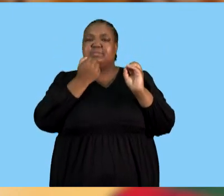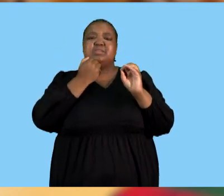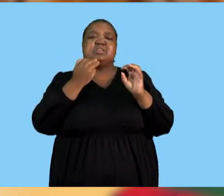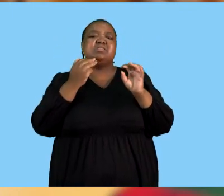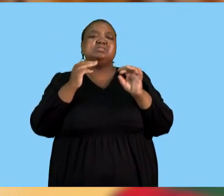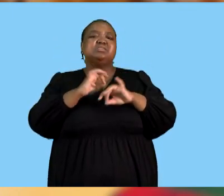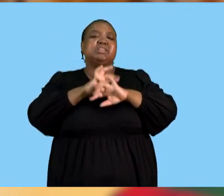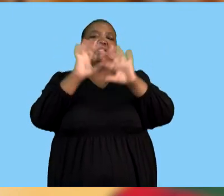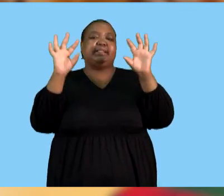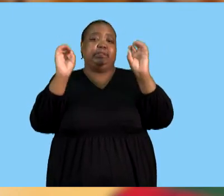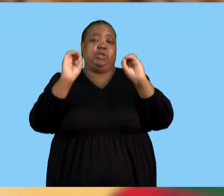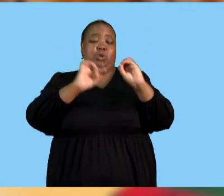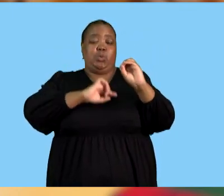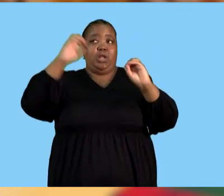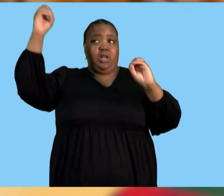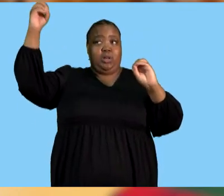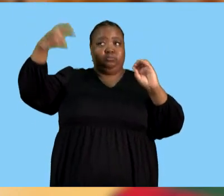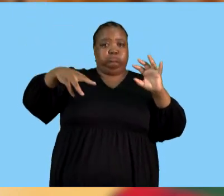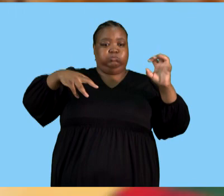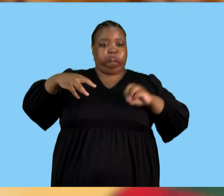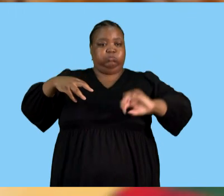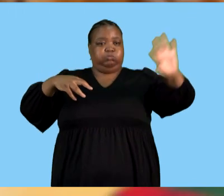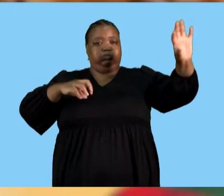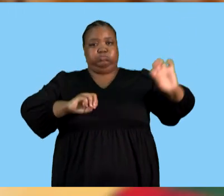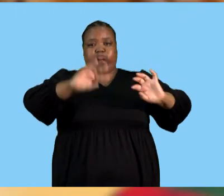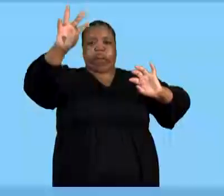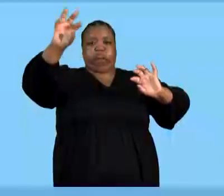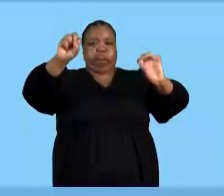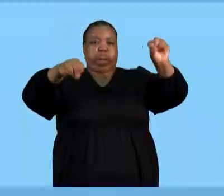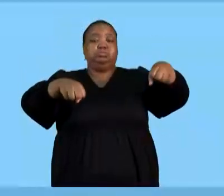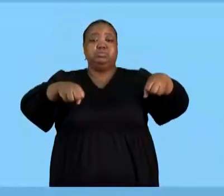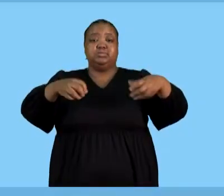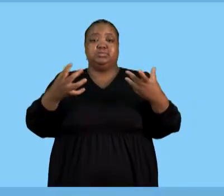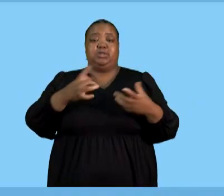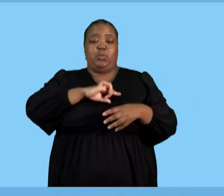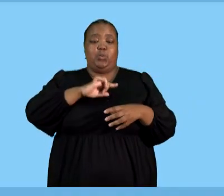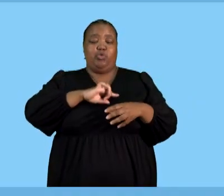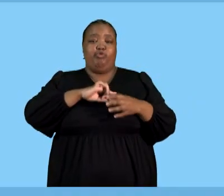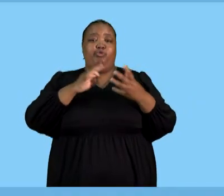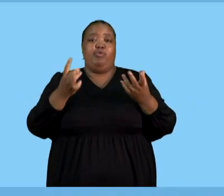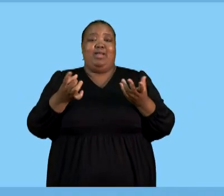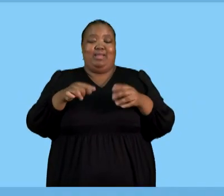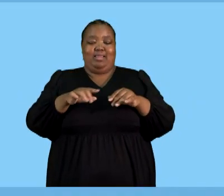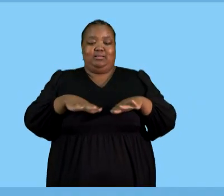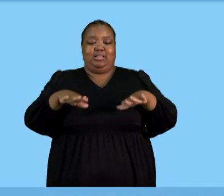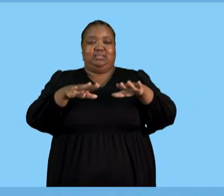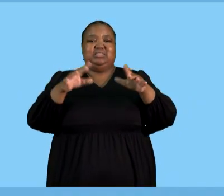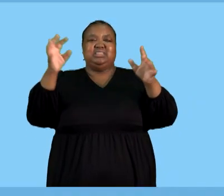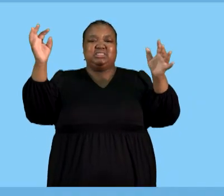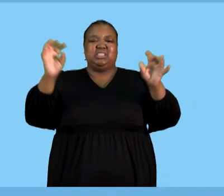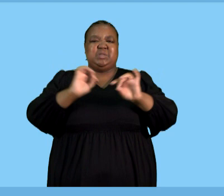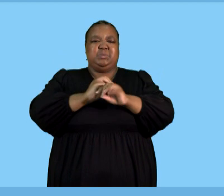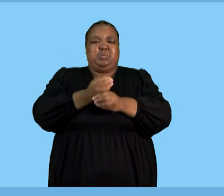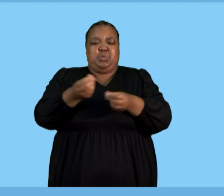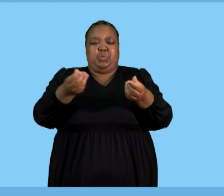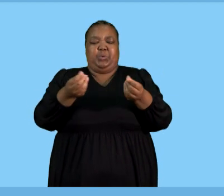because of the light rays that were scattered all around that particular space, because the surface, it is not smooth. So